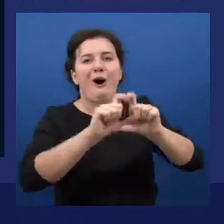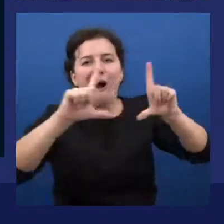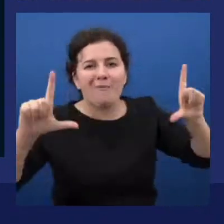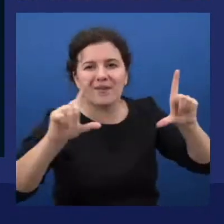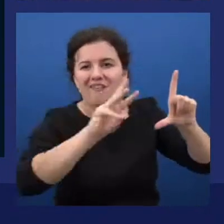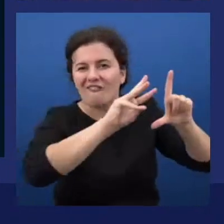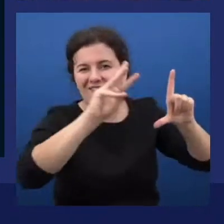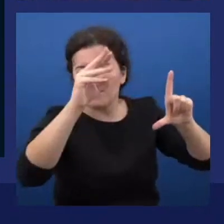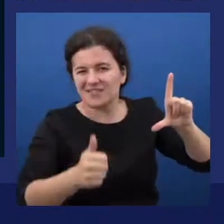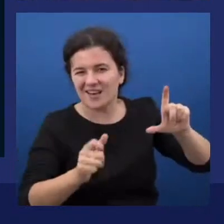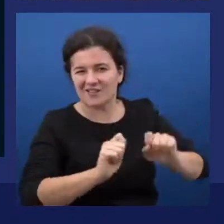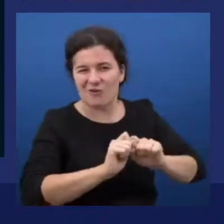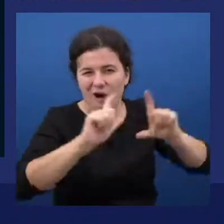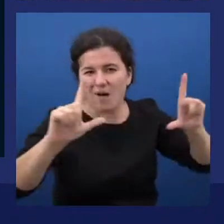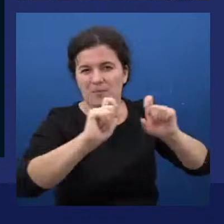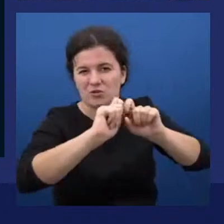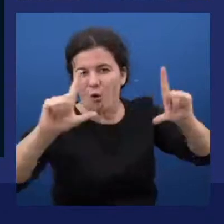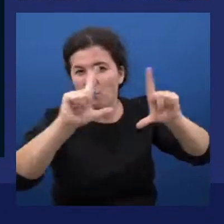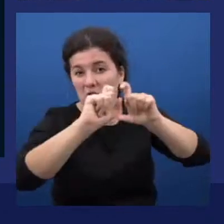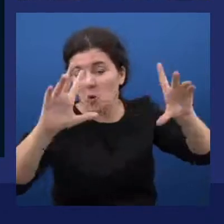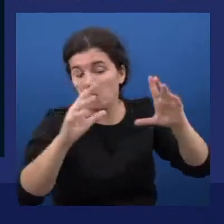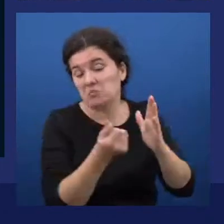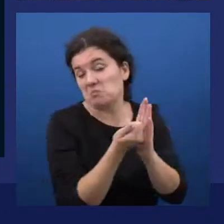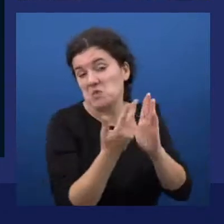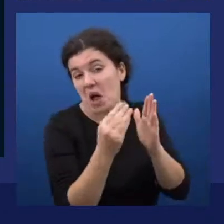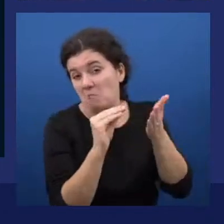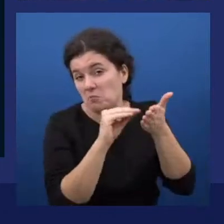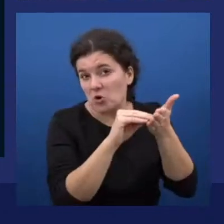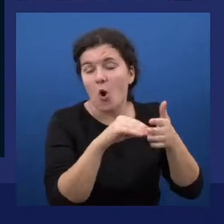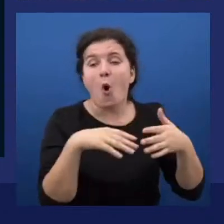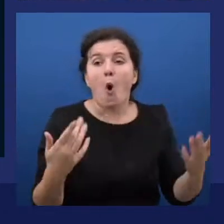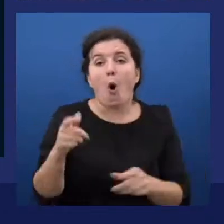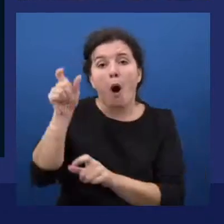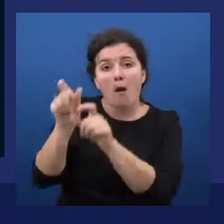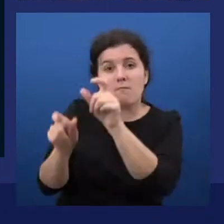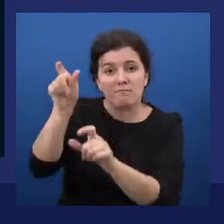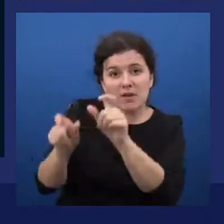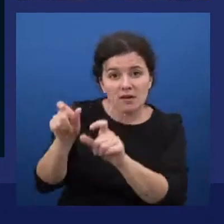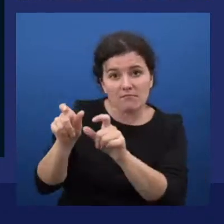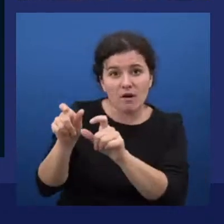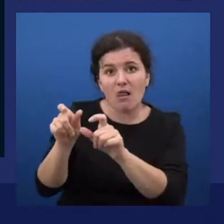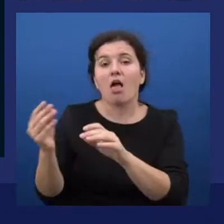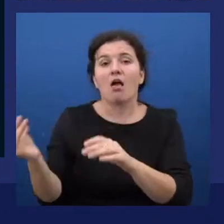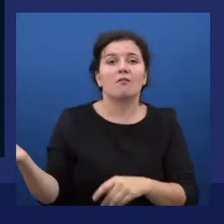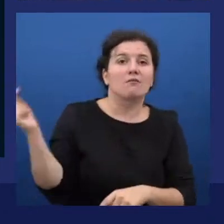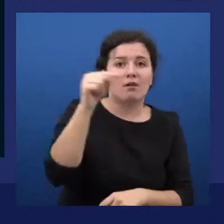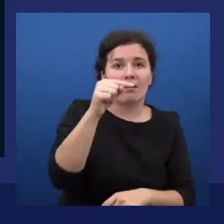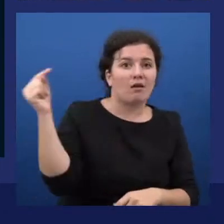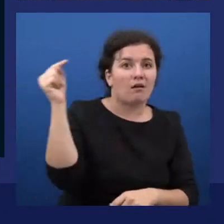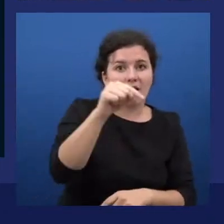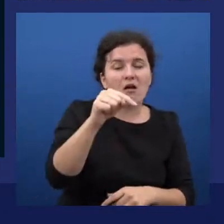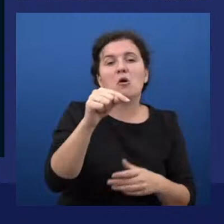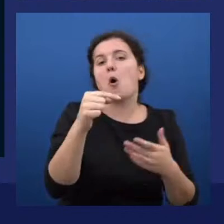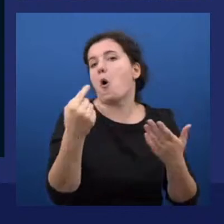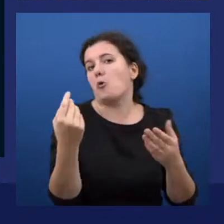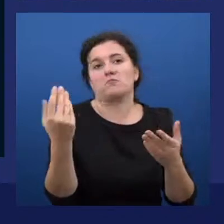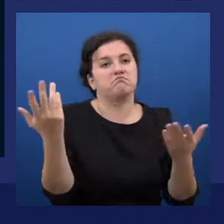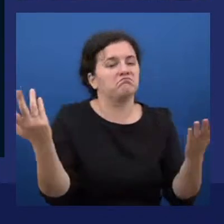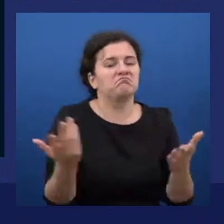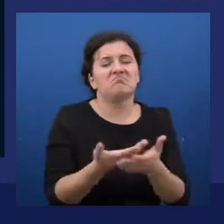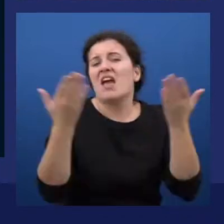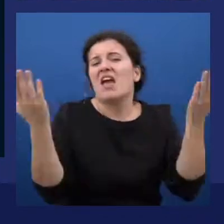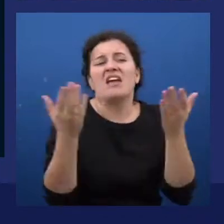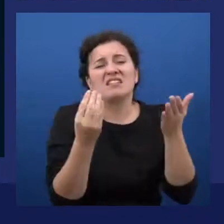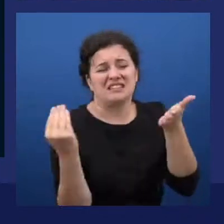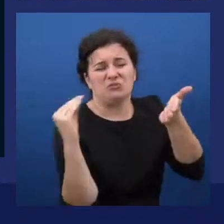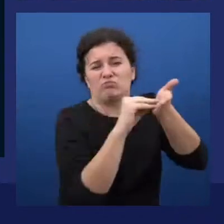be number of users on your website. So it can be different